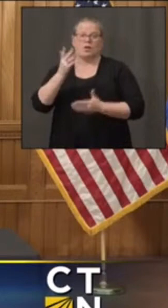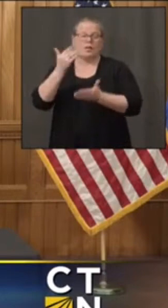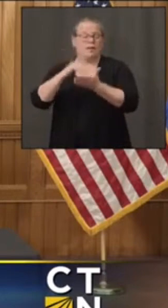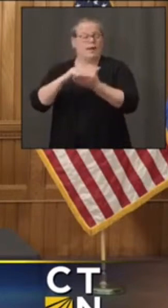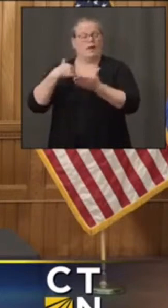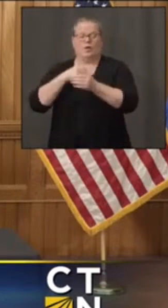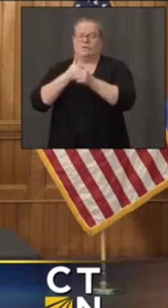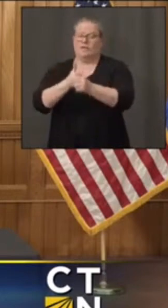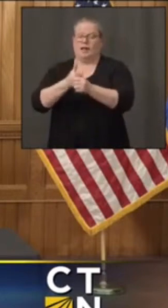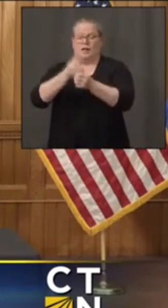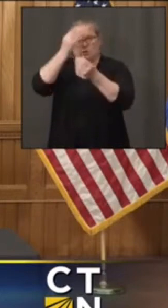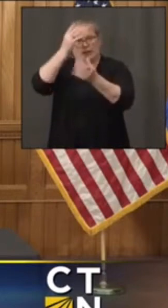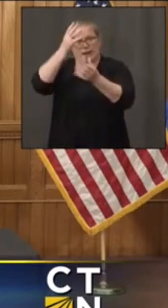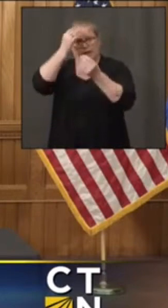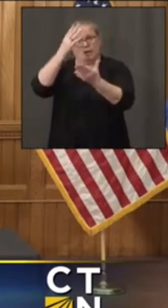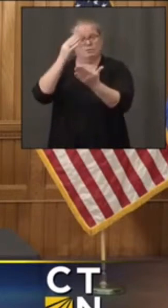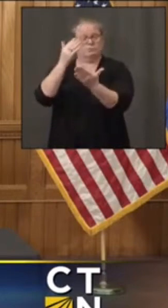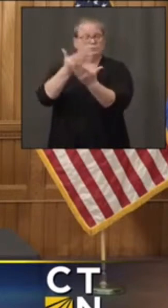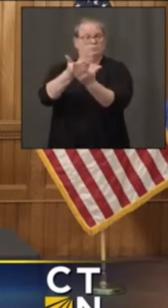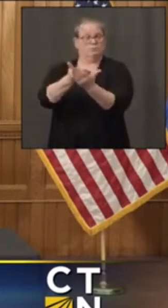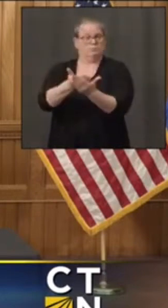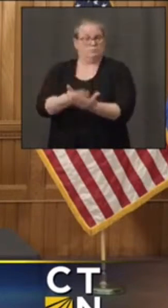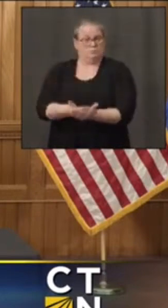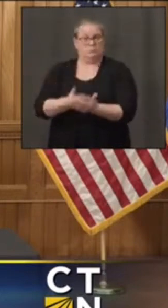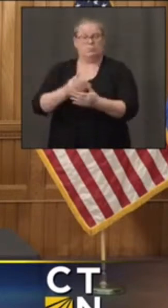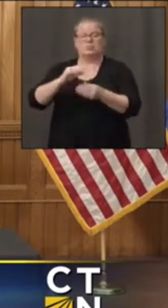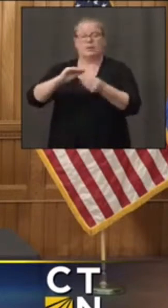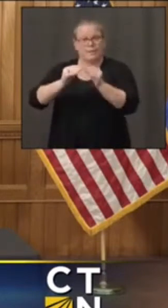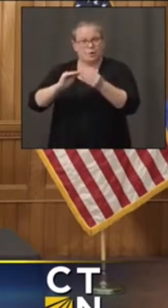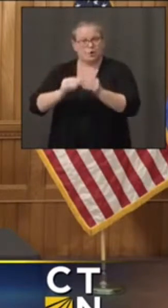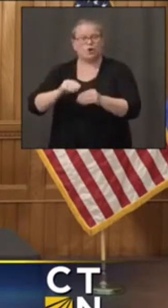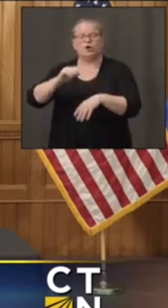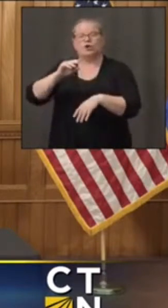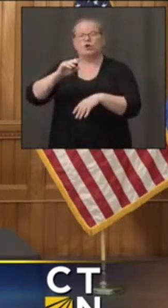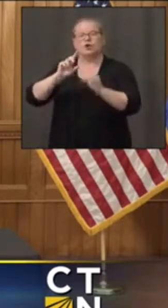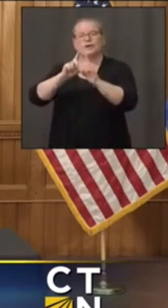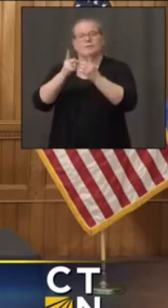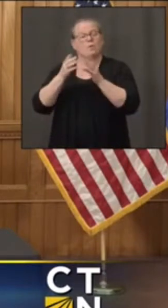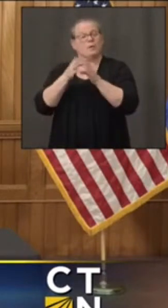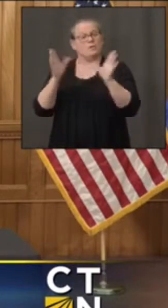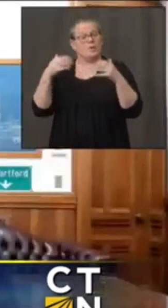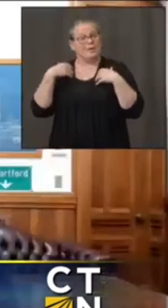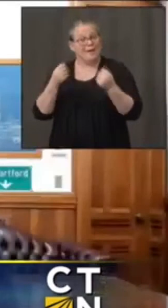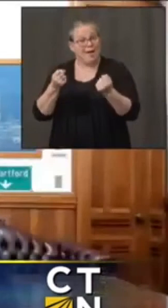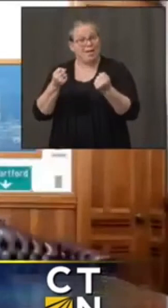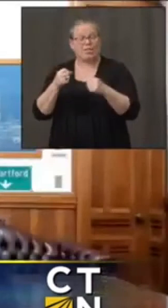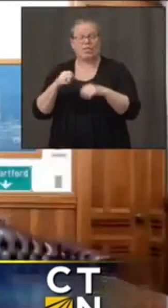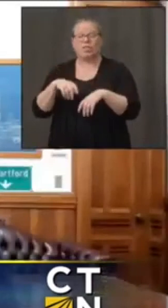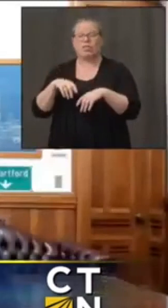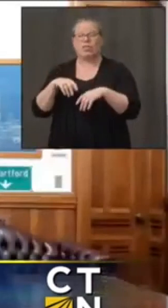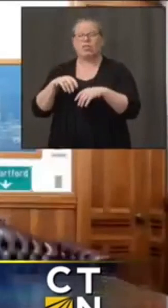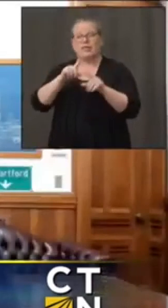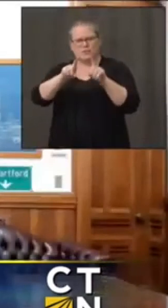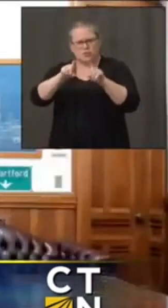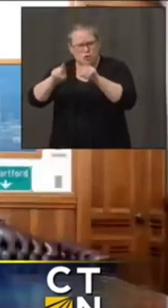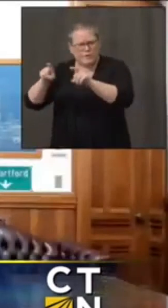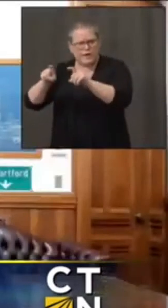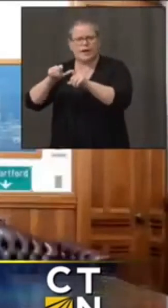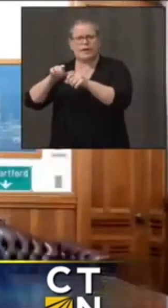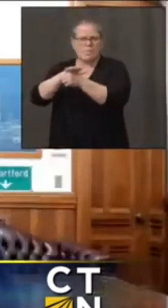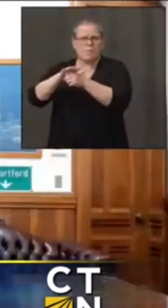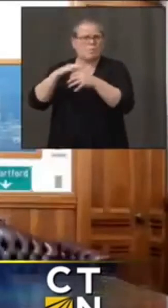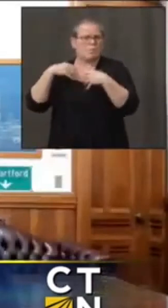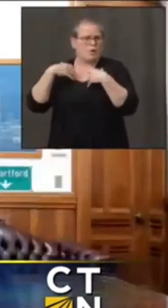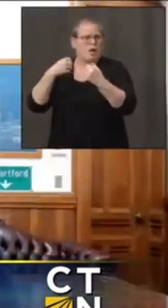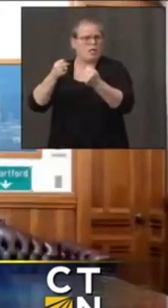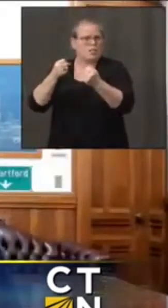data from the Department of Public Health, who have surveyed local health directors within the state of Connecticut. Second, we're going to be having conversations that are